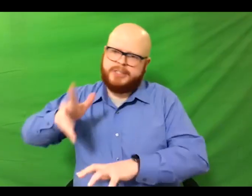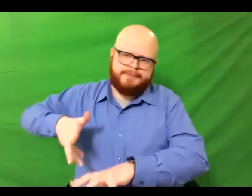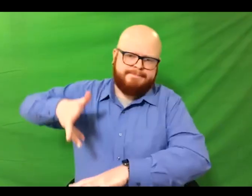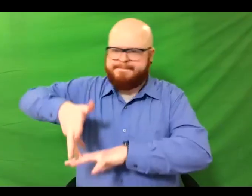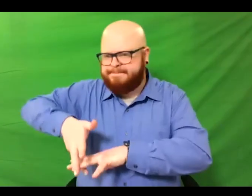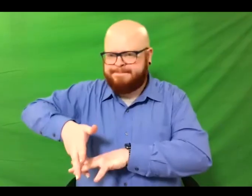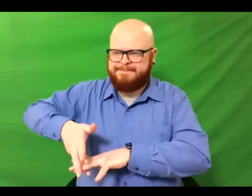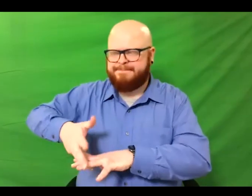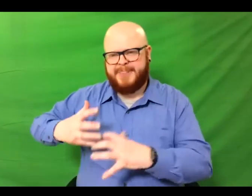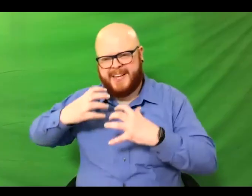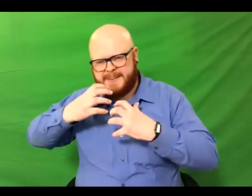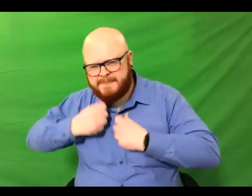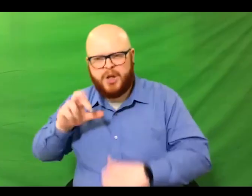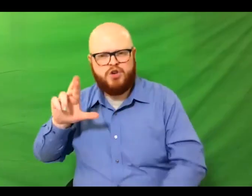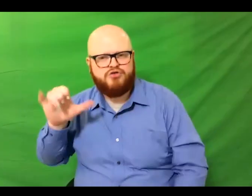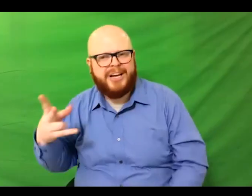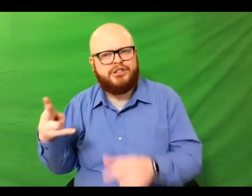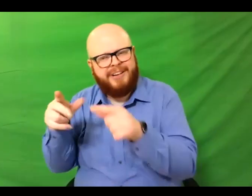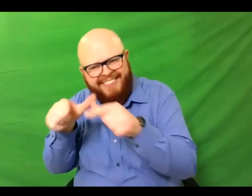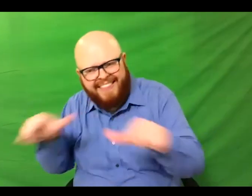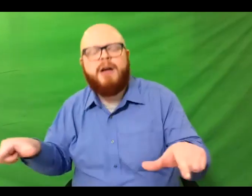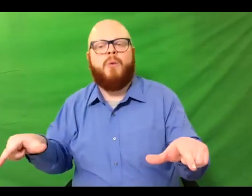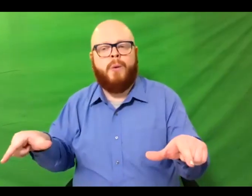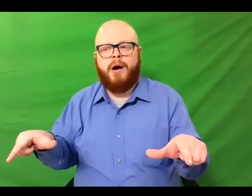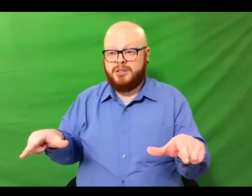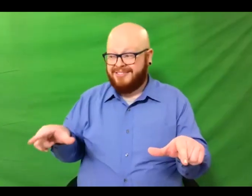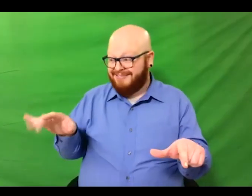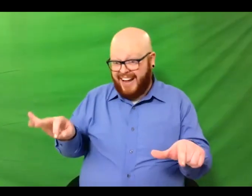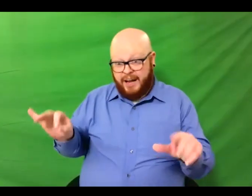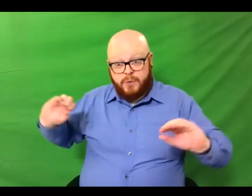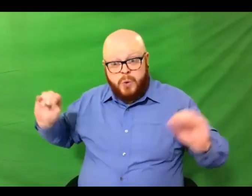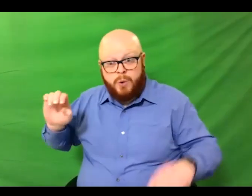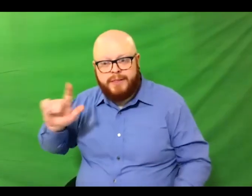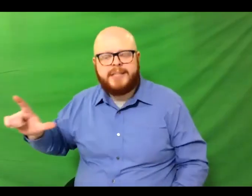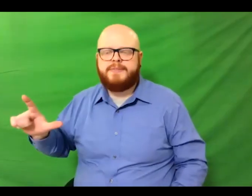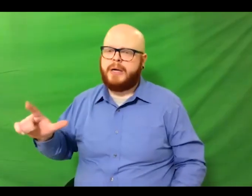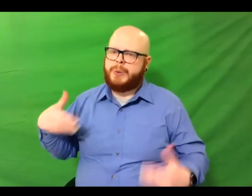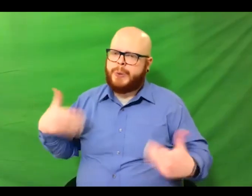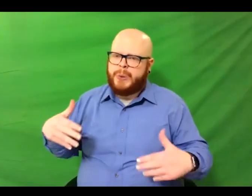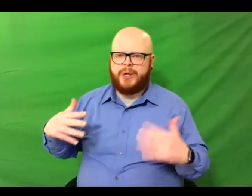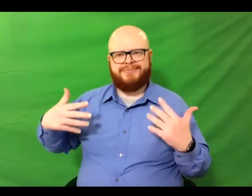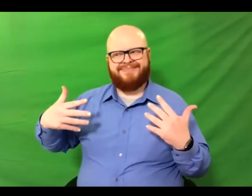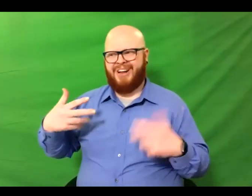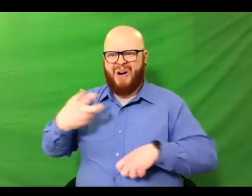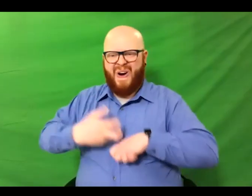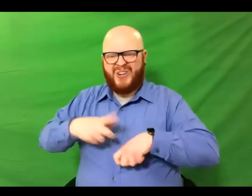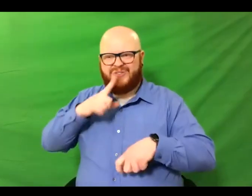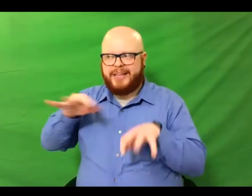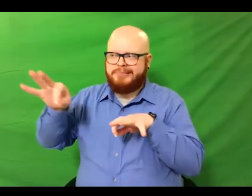that part, you're going to find it much harder to be descriptive in your communication.